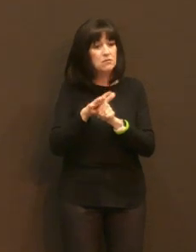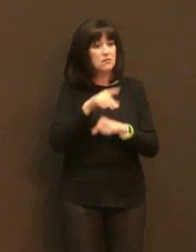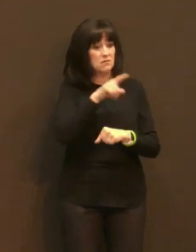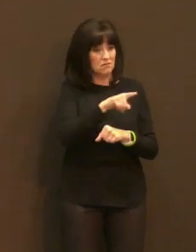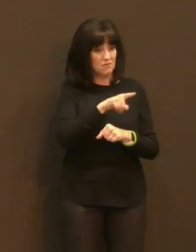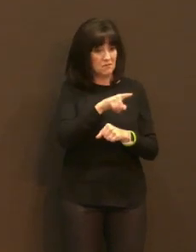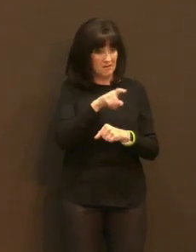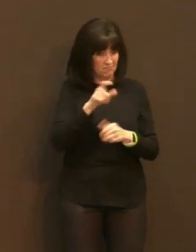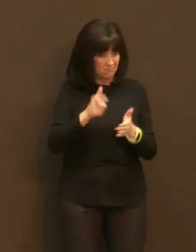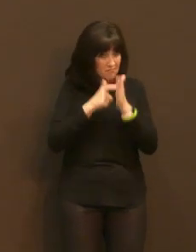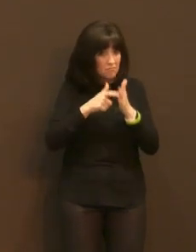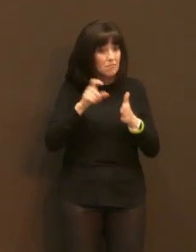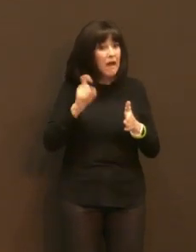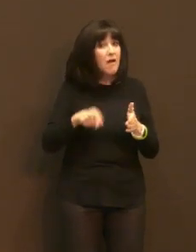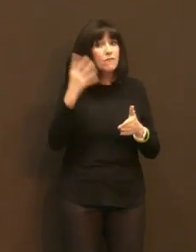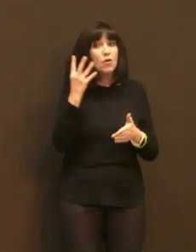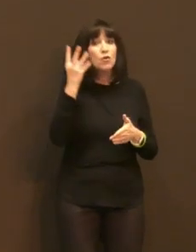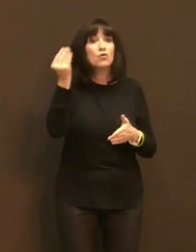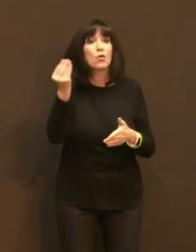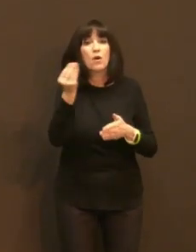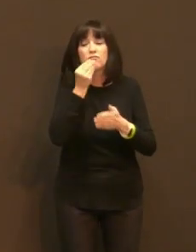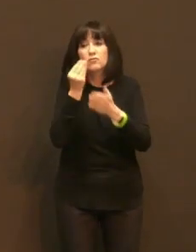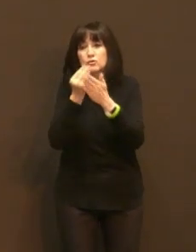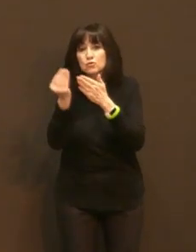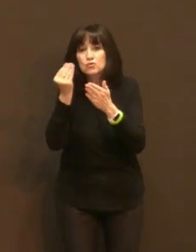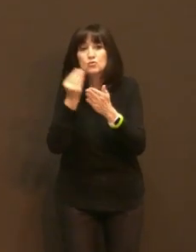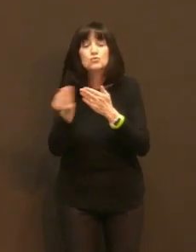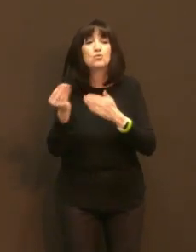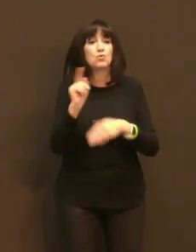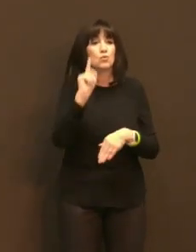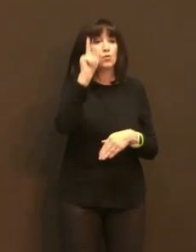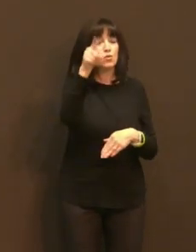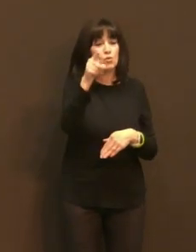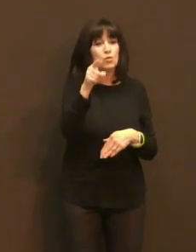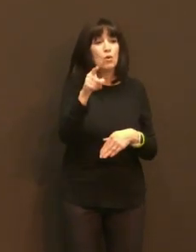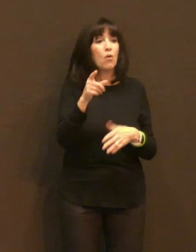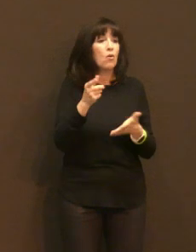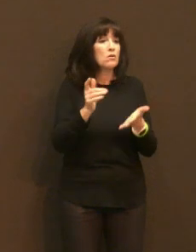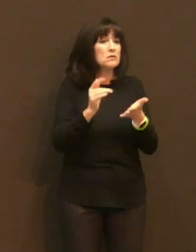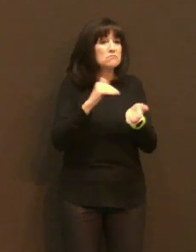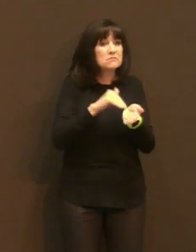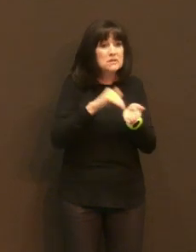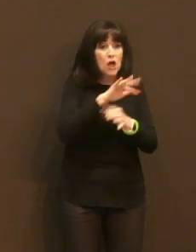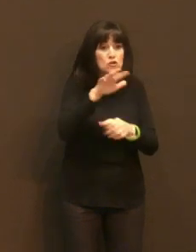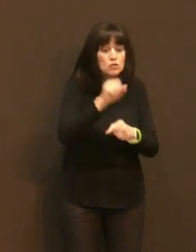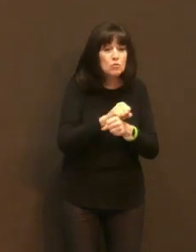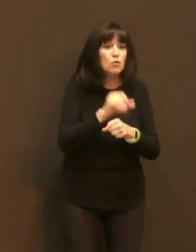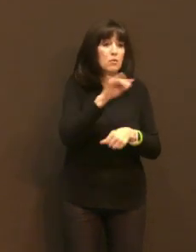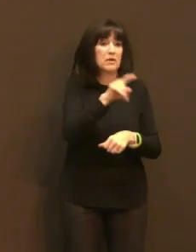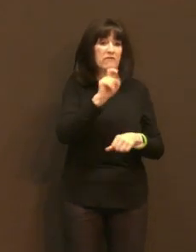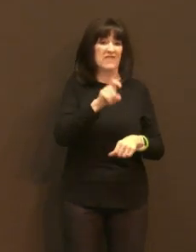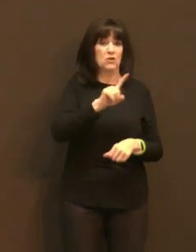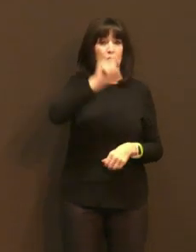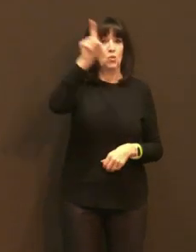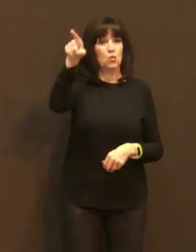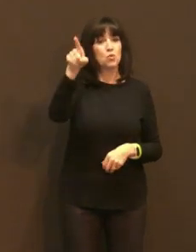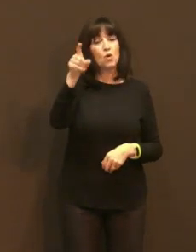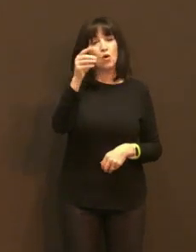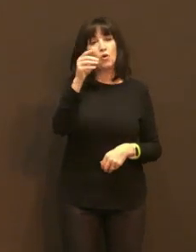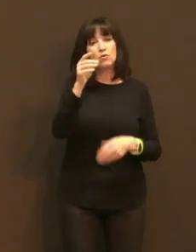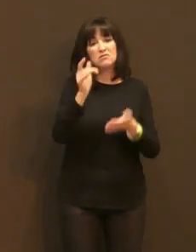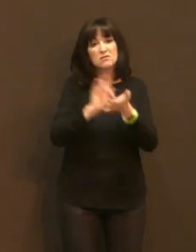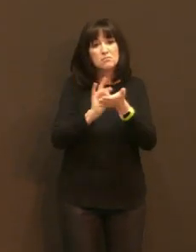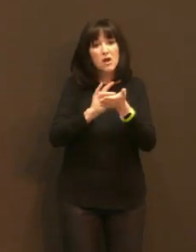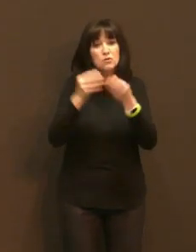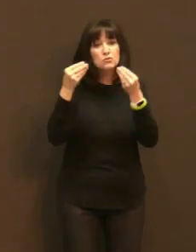business, to the grocery store, to a medical appointment, to pick up a prescription, to the convenience